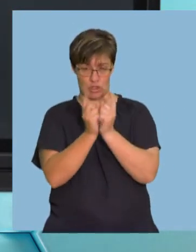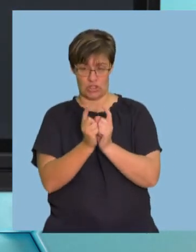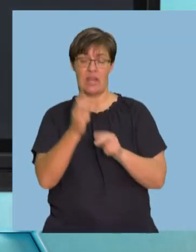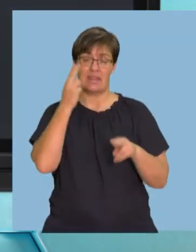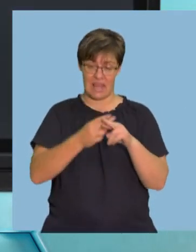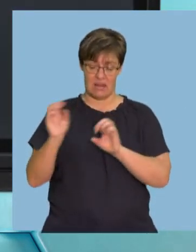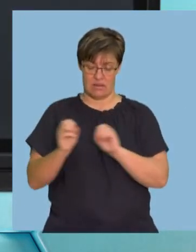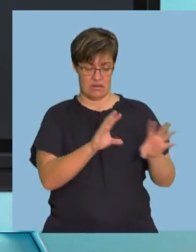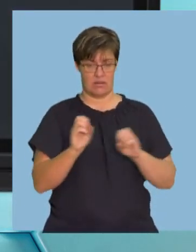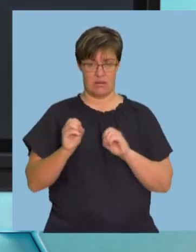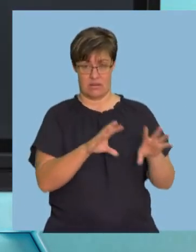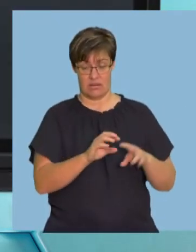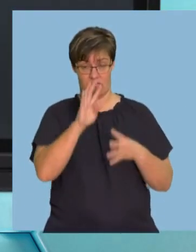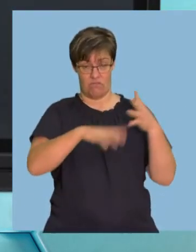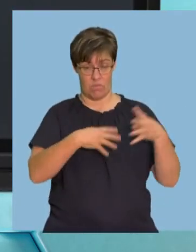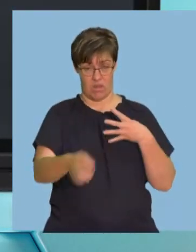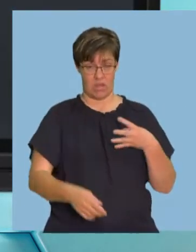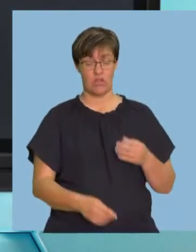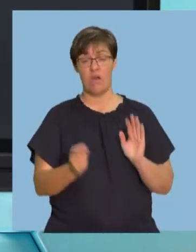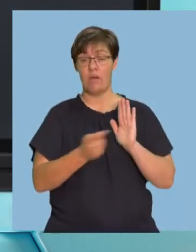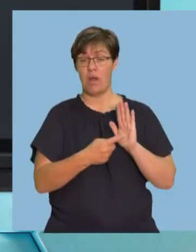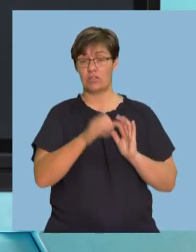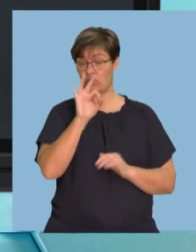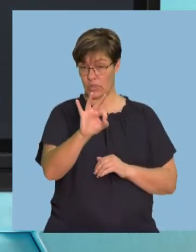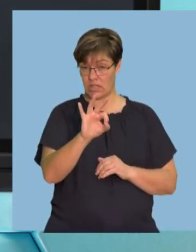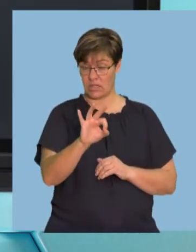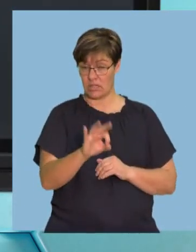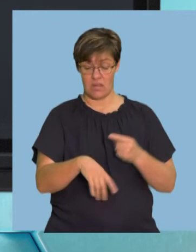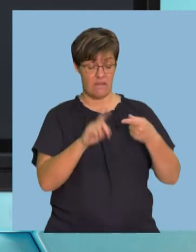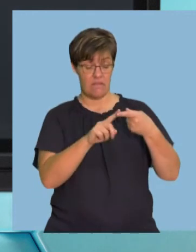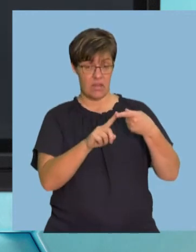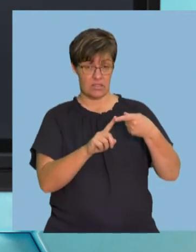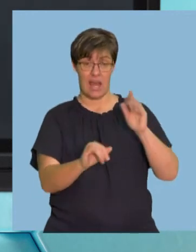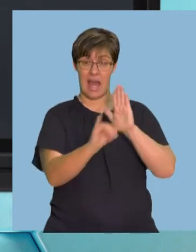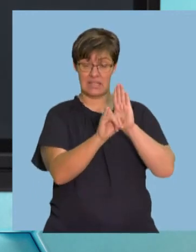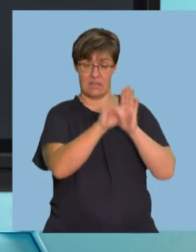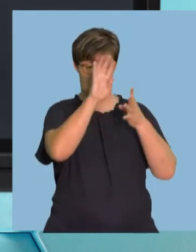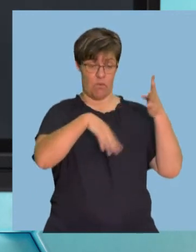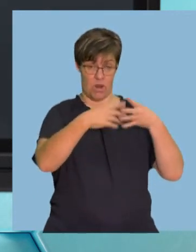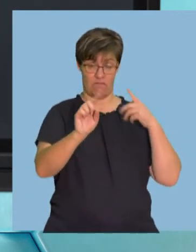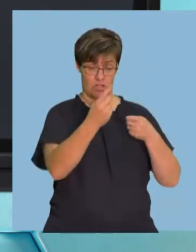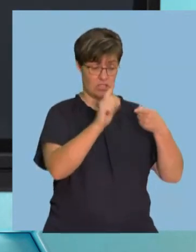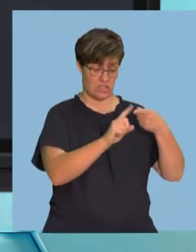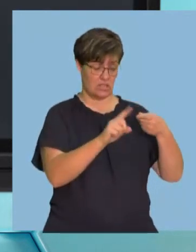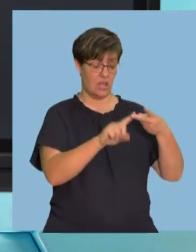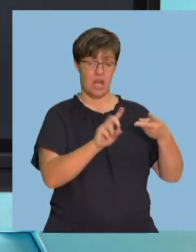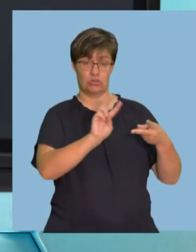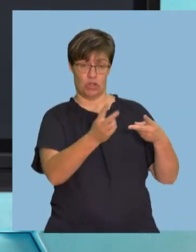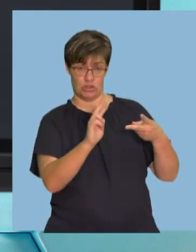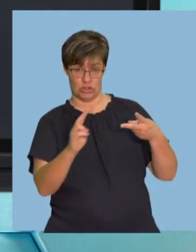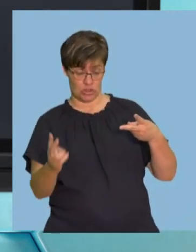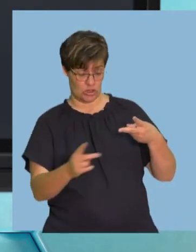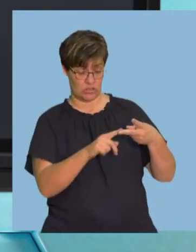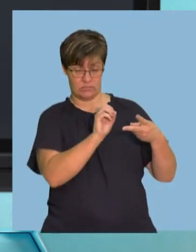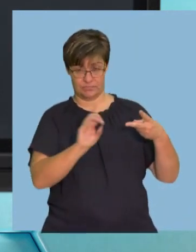those out before you actually do the substitution. So if a question has got 3 marks, what do? You identify the correct formula,